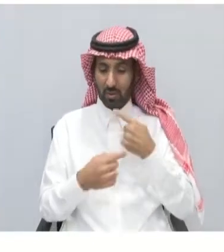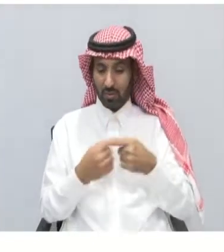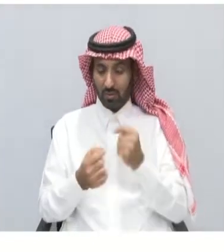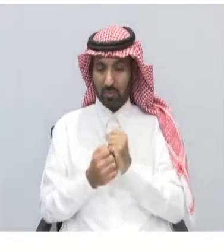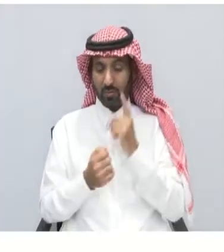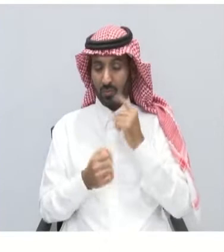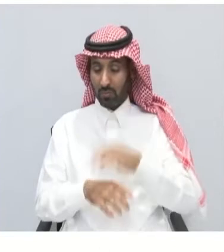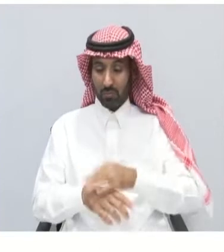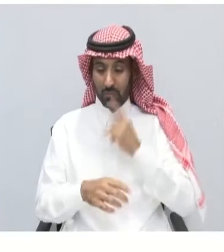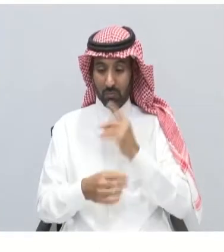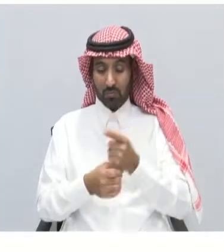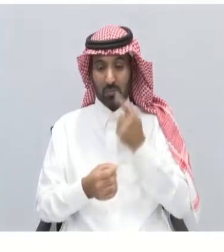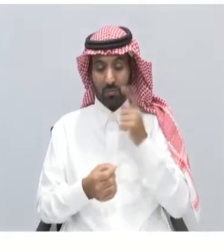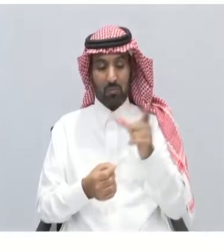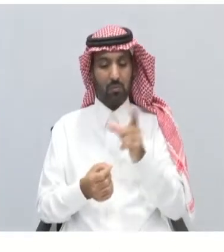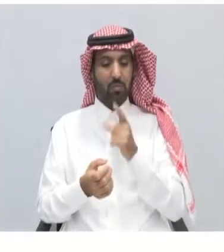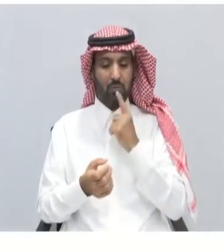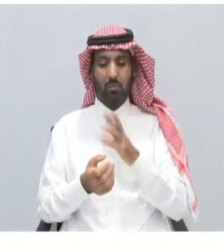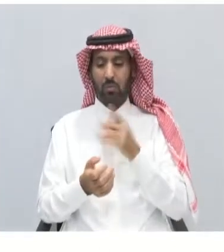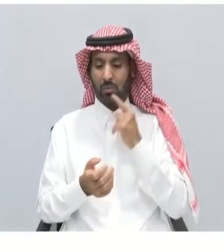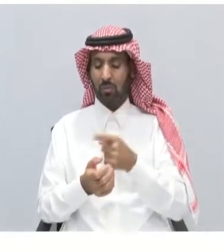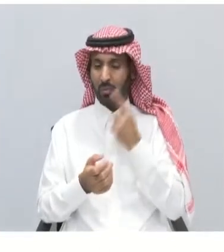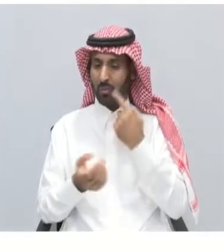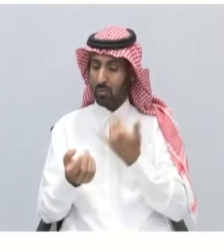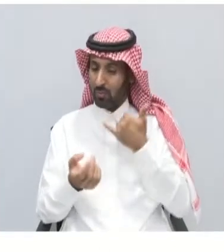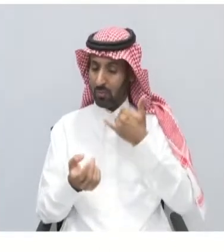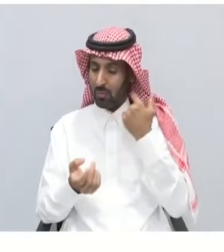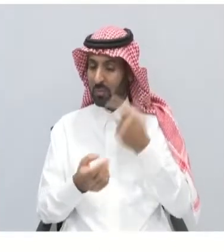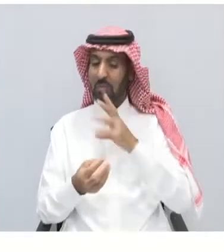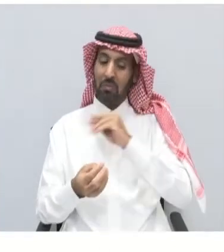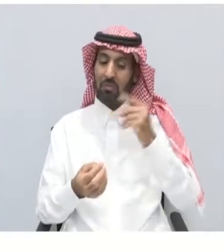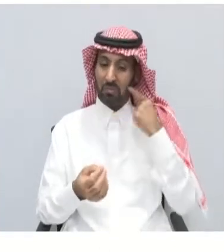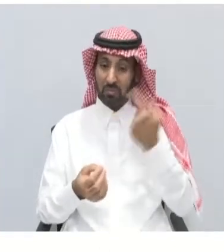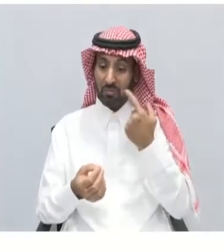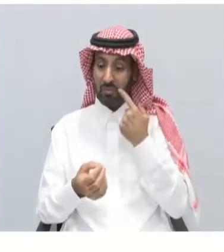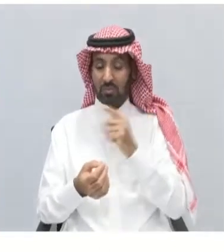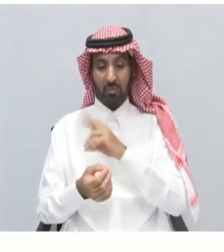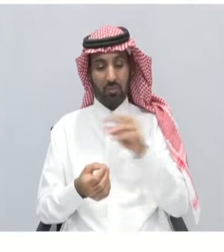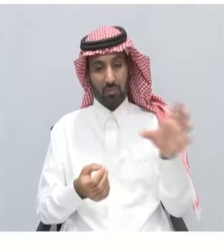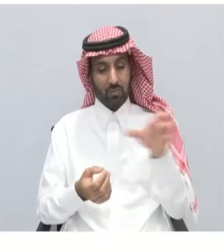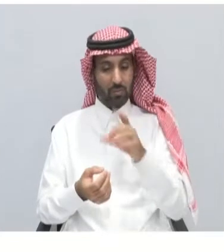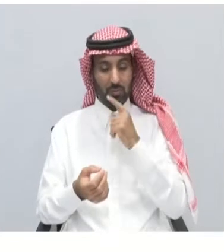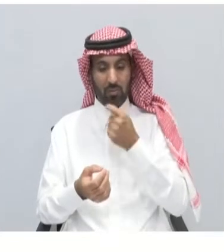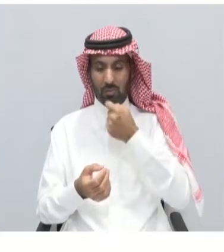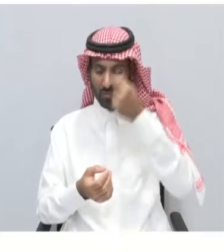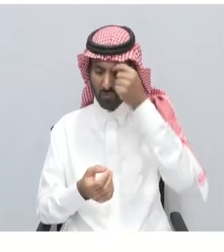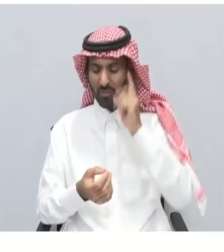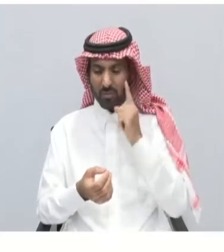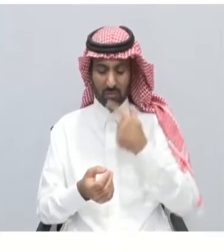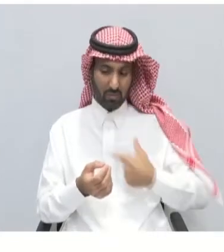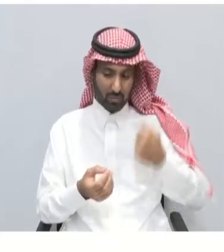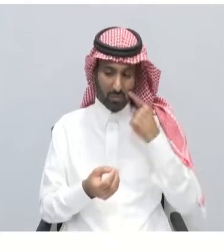Also, people who use the word like all the time in conversation. The word takes the place of adjectives, nouns,